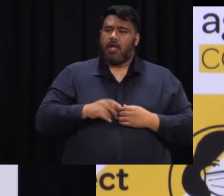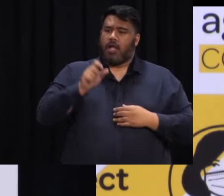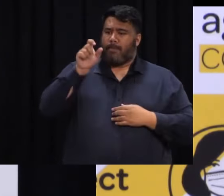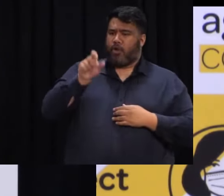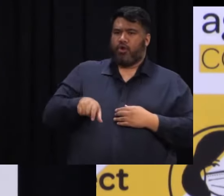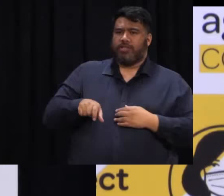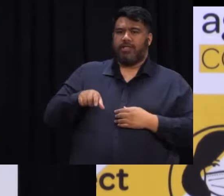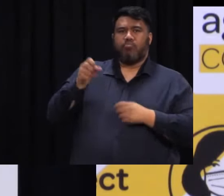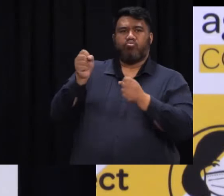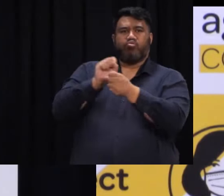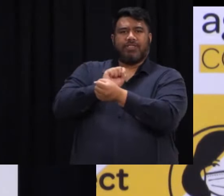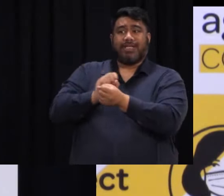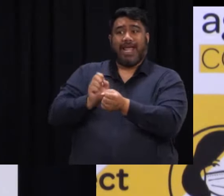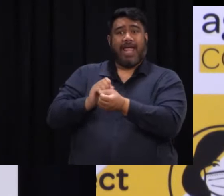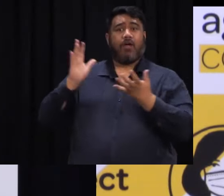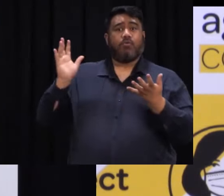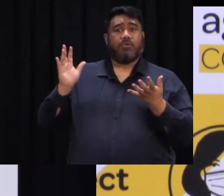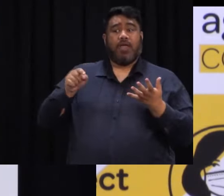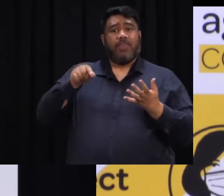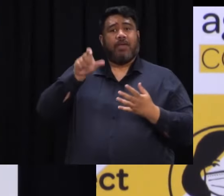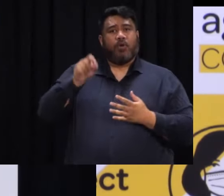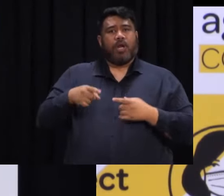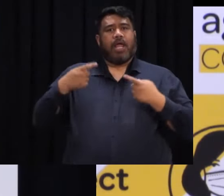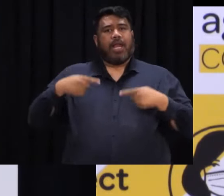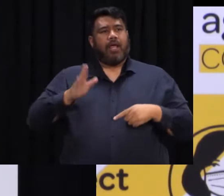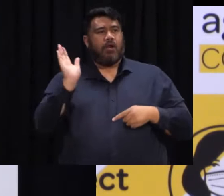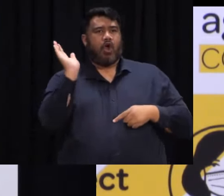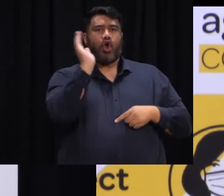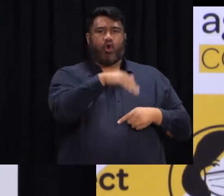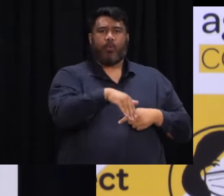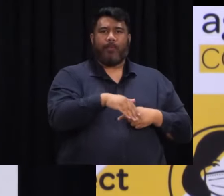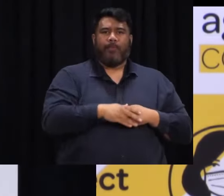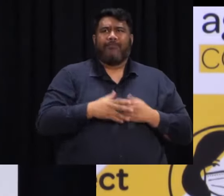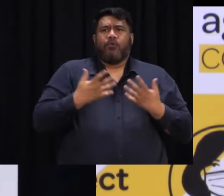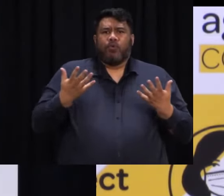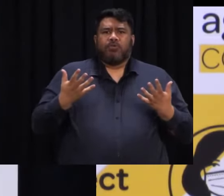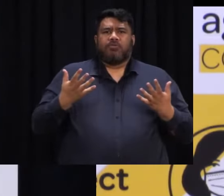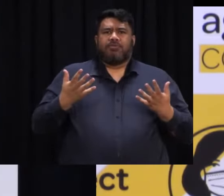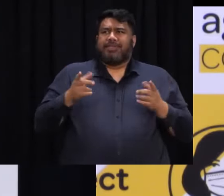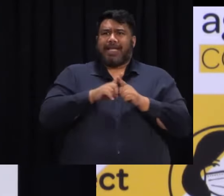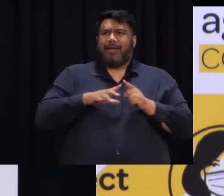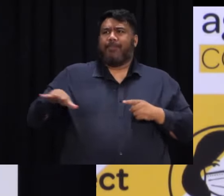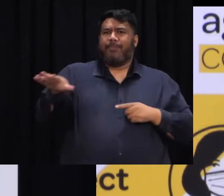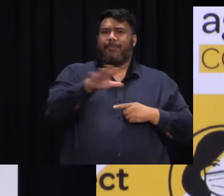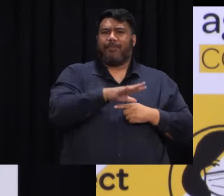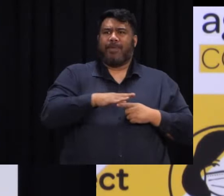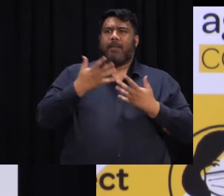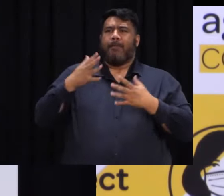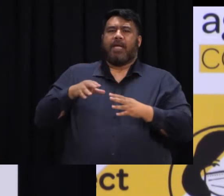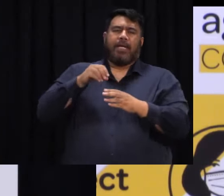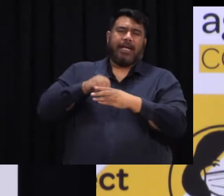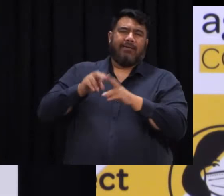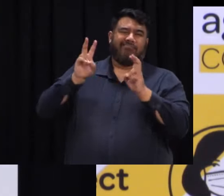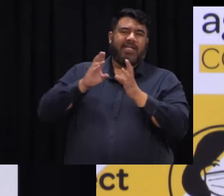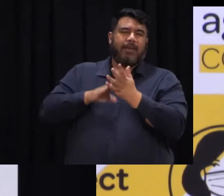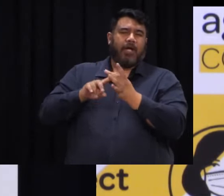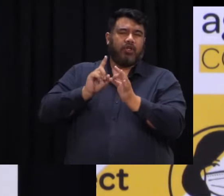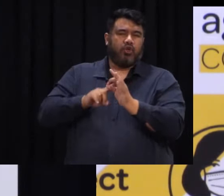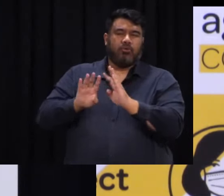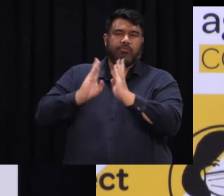released from prison, to go back to their home residence for good reason. We treat them like MIQ. They've been in an environment where they've not been exposed to